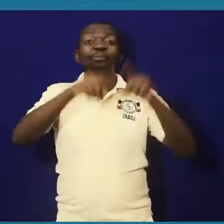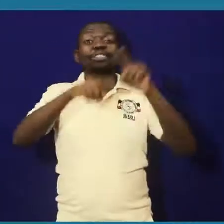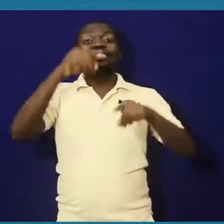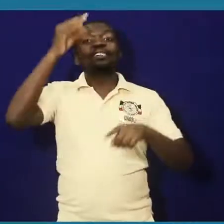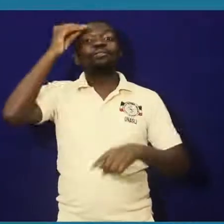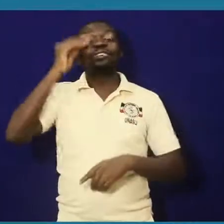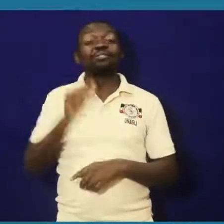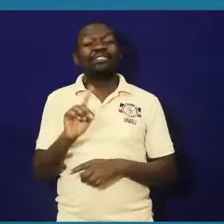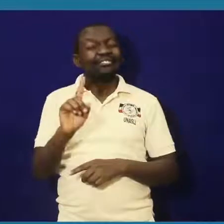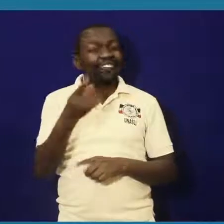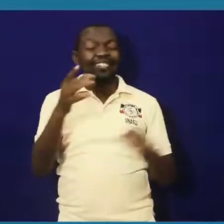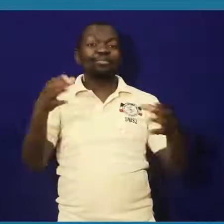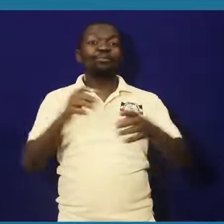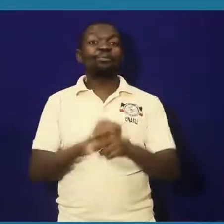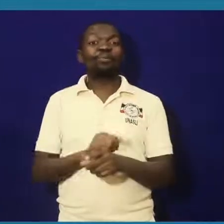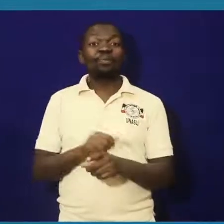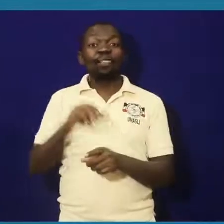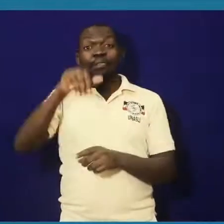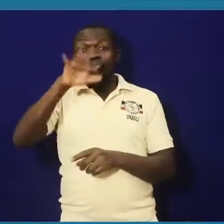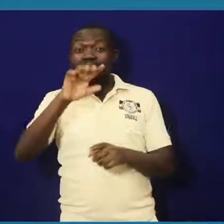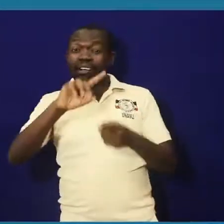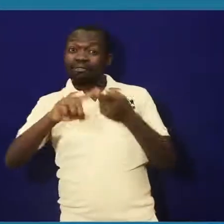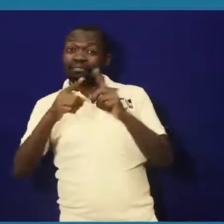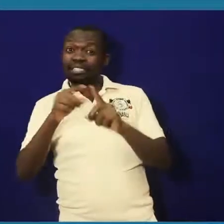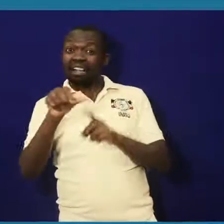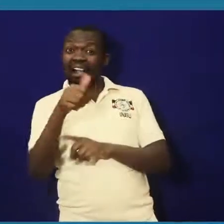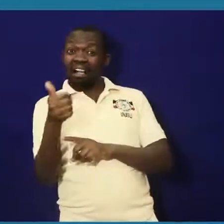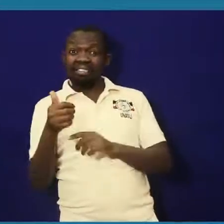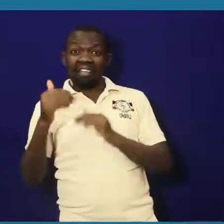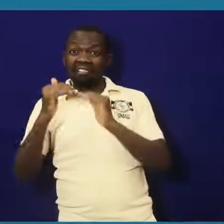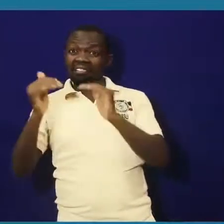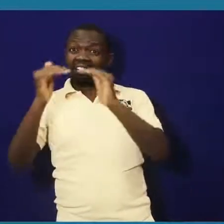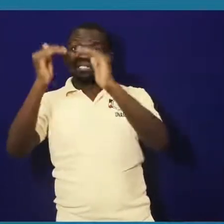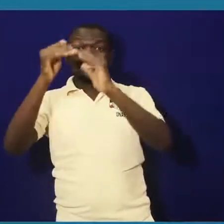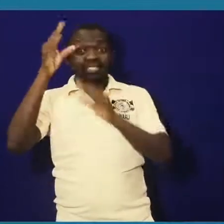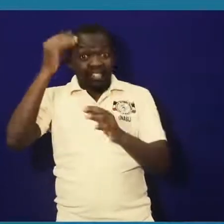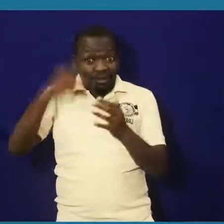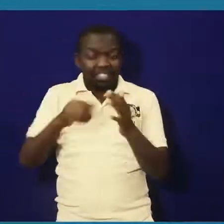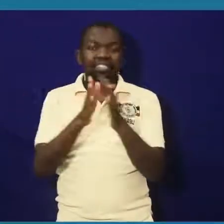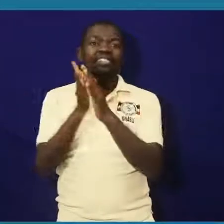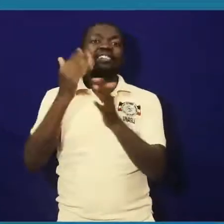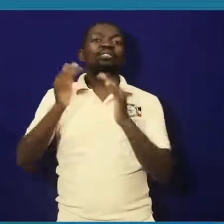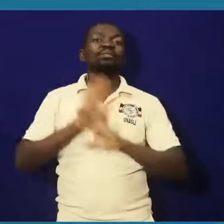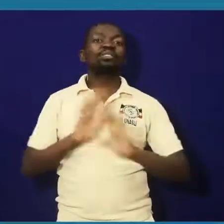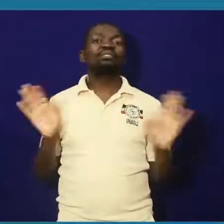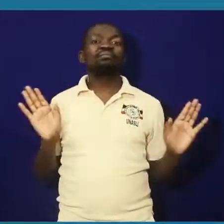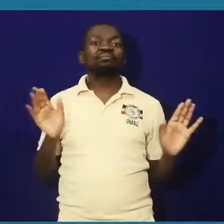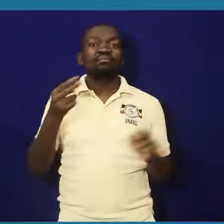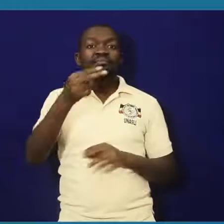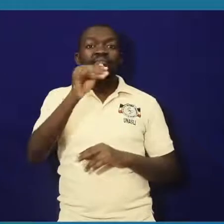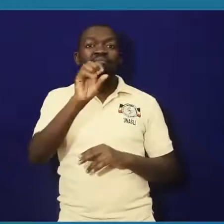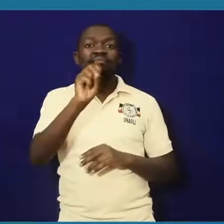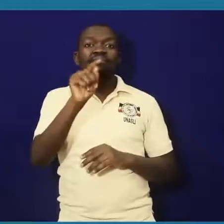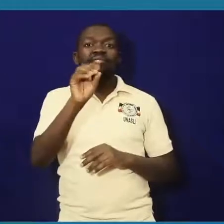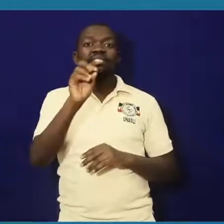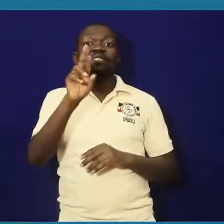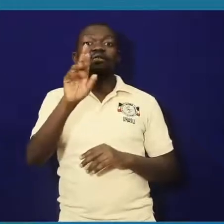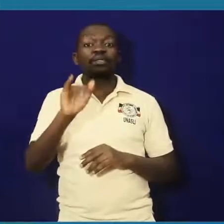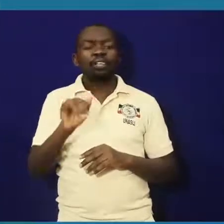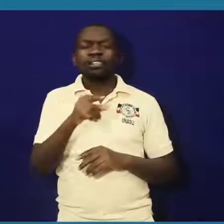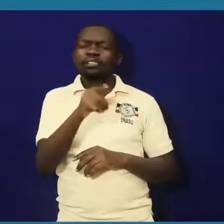Your friends in other classes are studying history. What do you understand